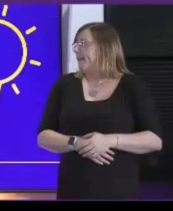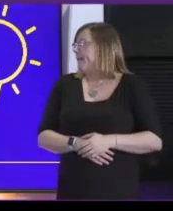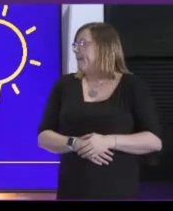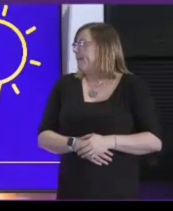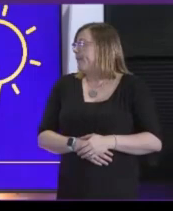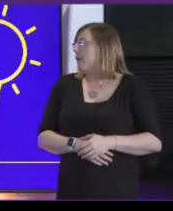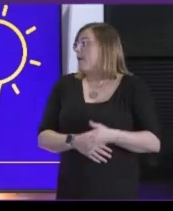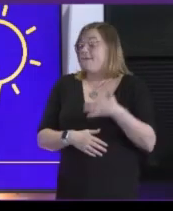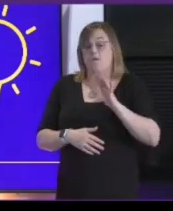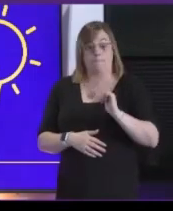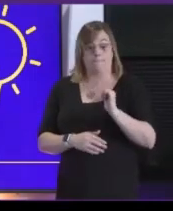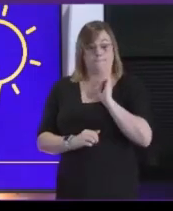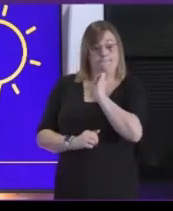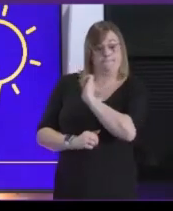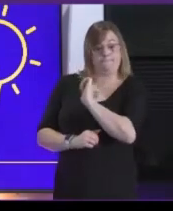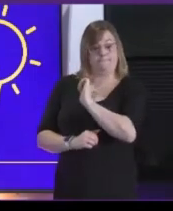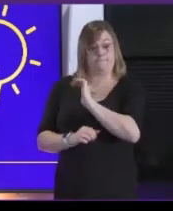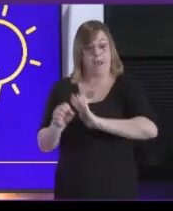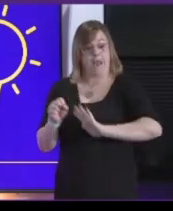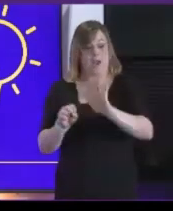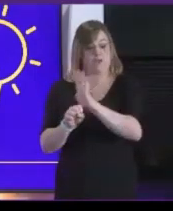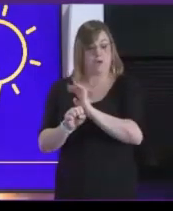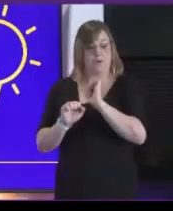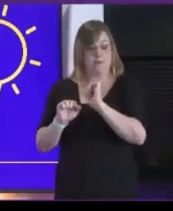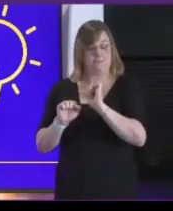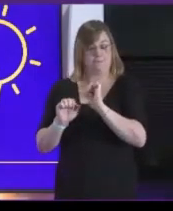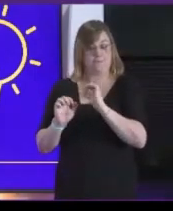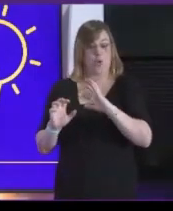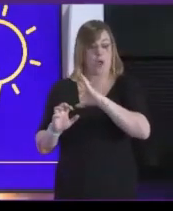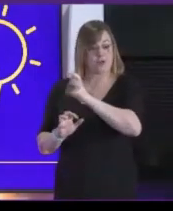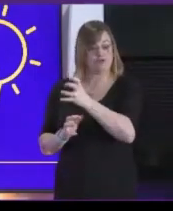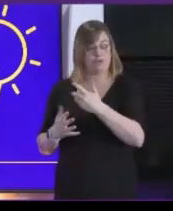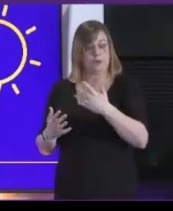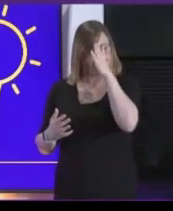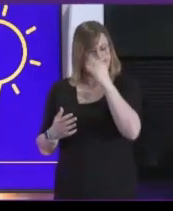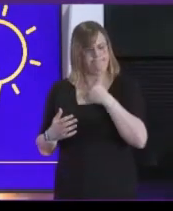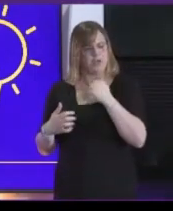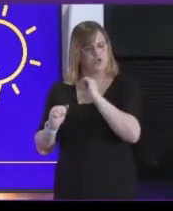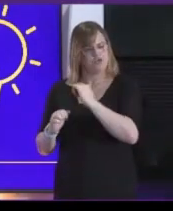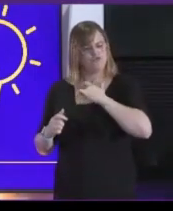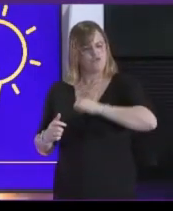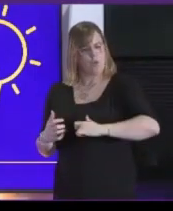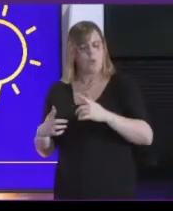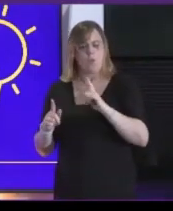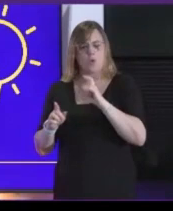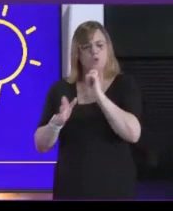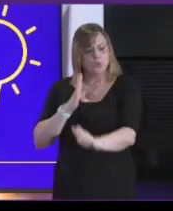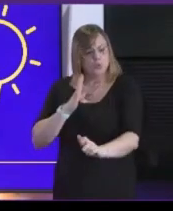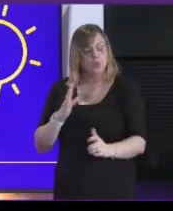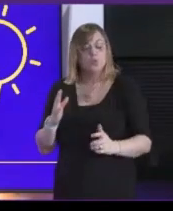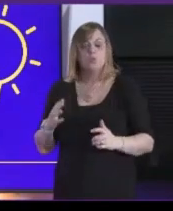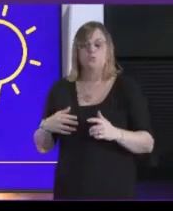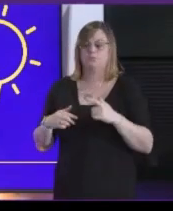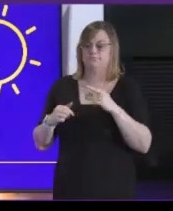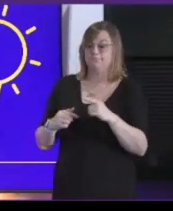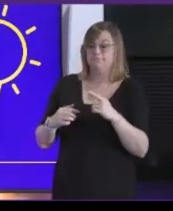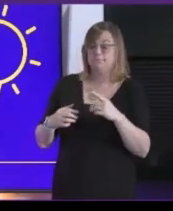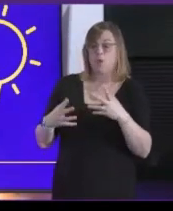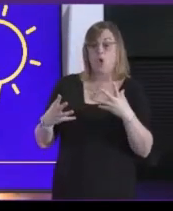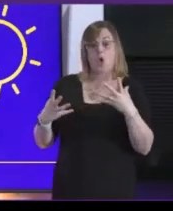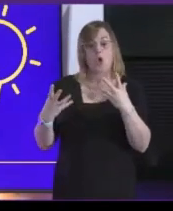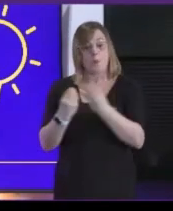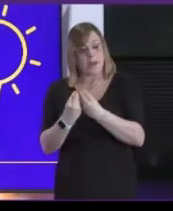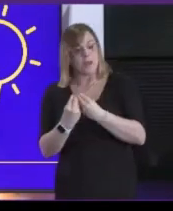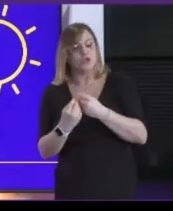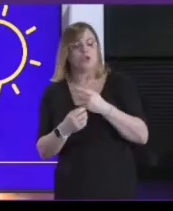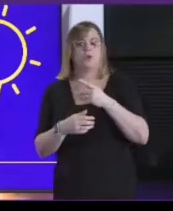look from your corner of the world? And could you tell us a bit about your role and the work that you're doing, and also this combination of carrot and stick and the